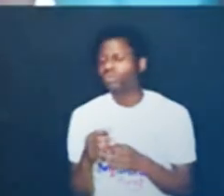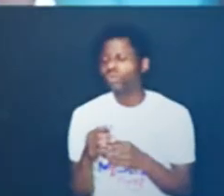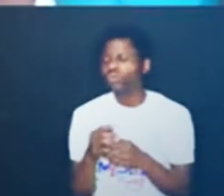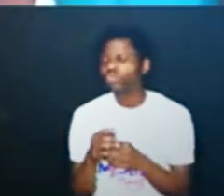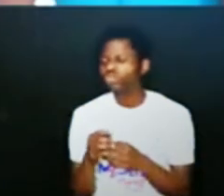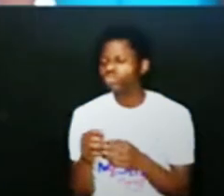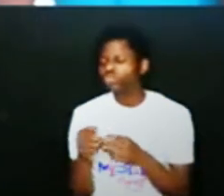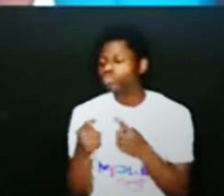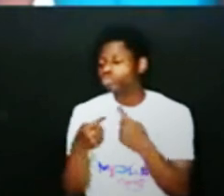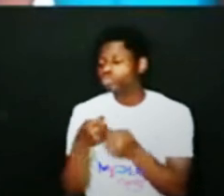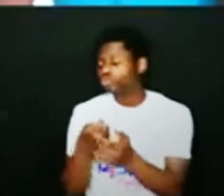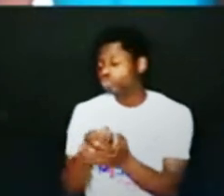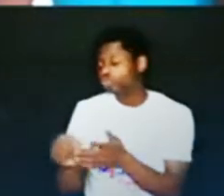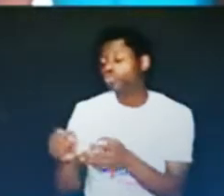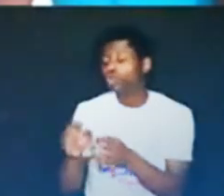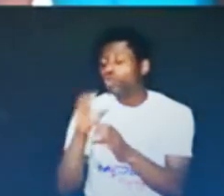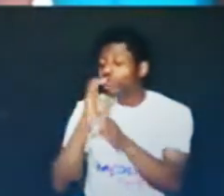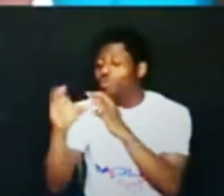information.